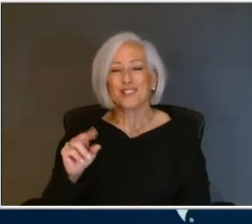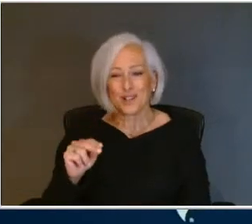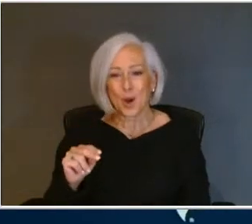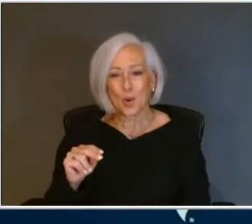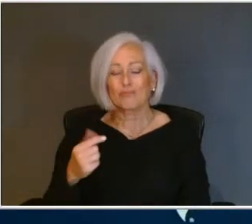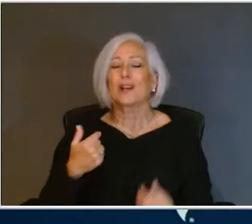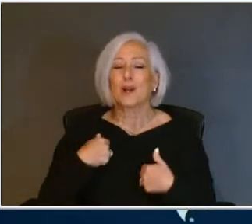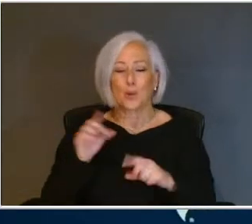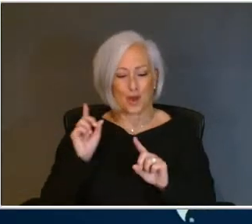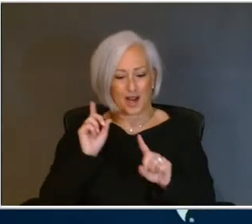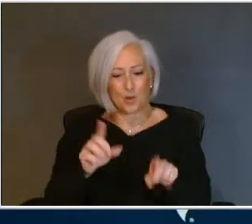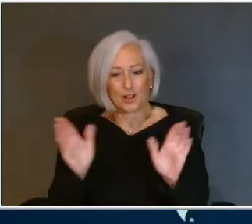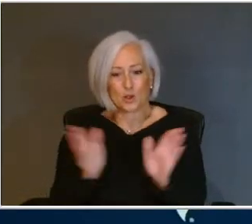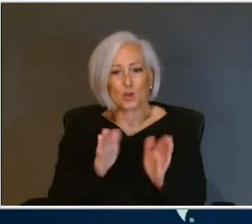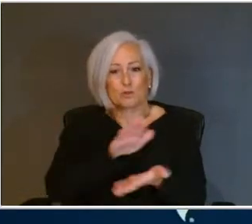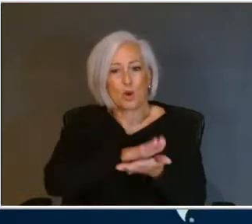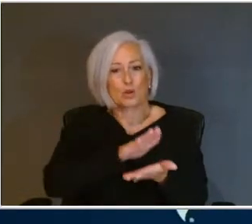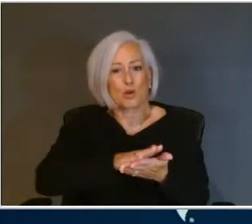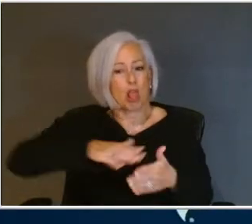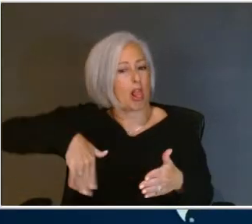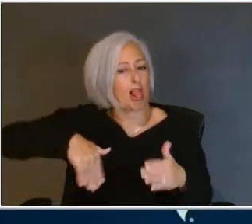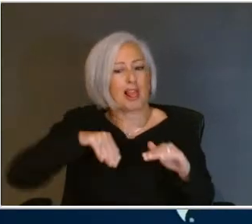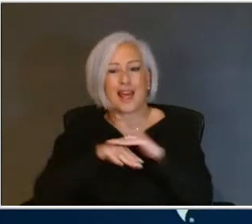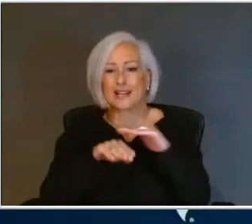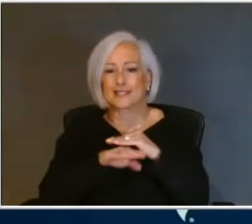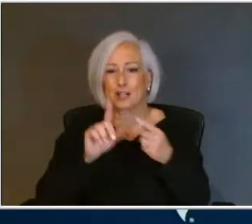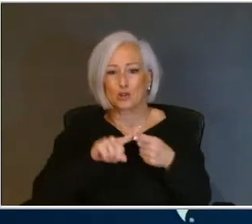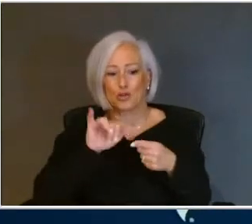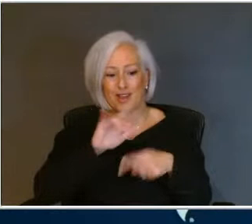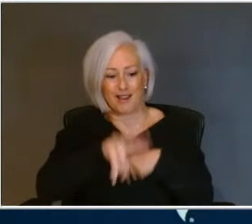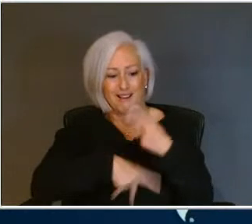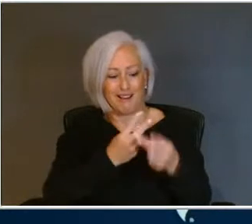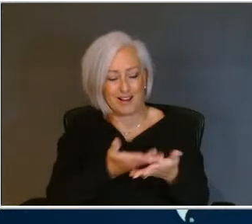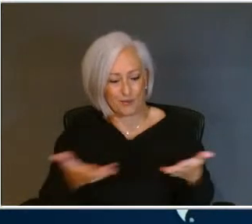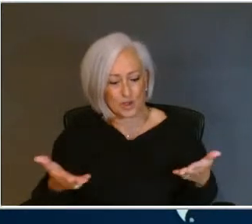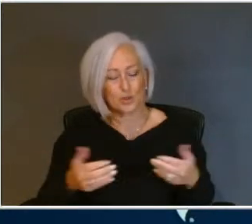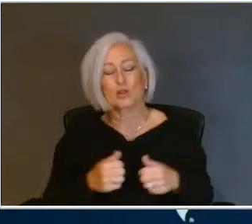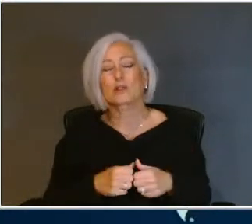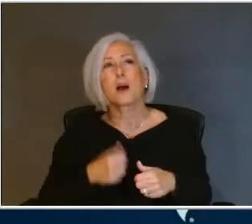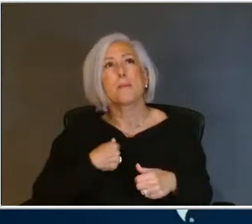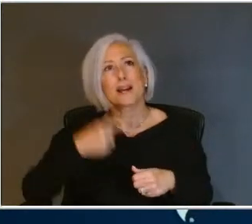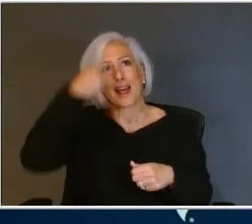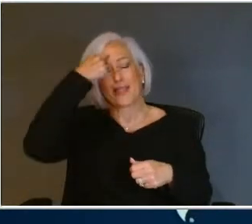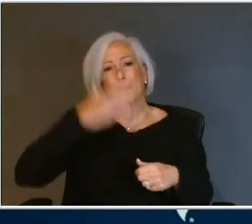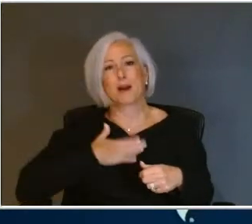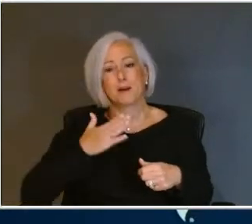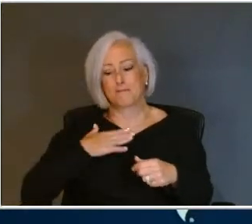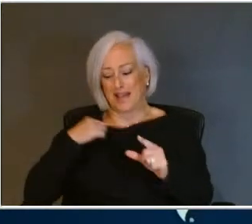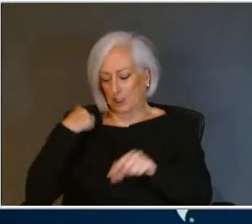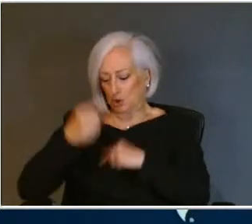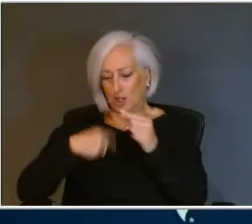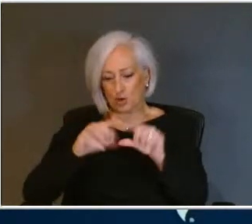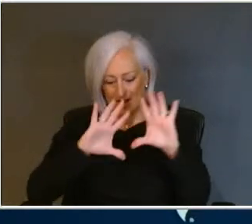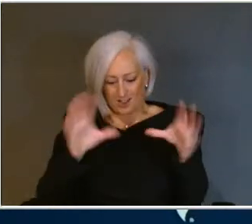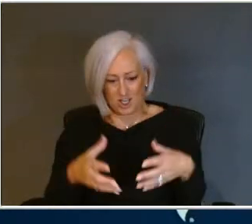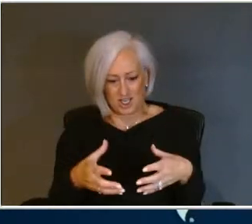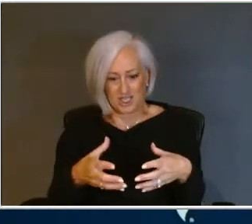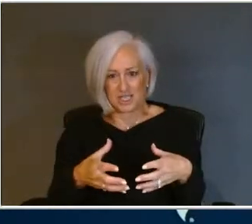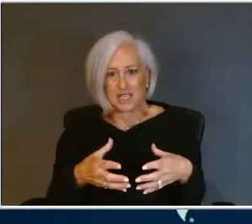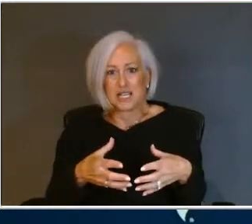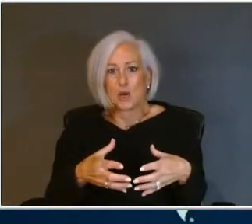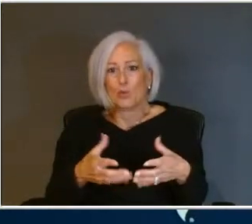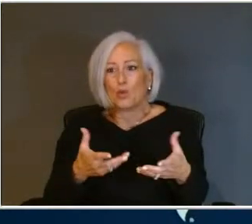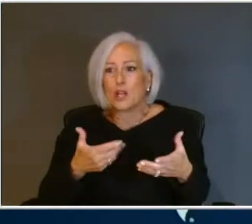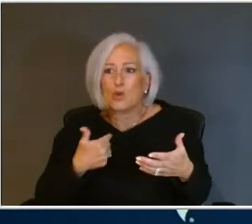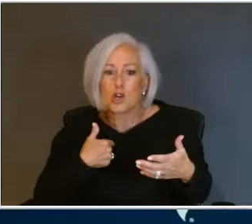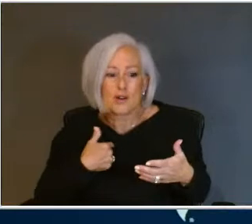didn't have access to those resources, but the other part of that is when I think about my generation, we were often white knuckling it. We were suffering